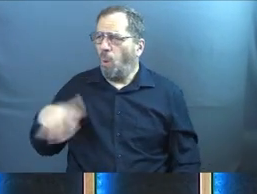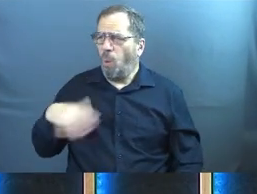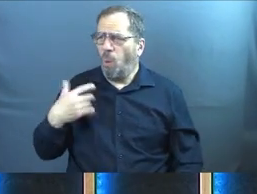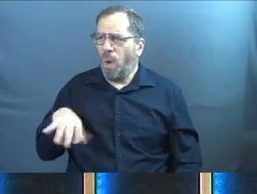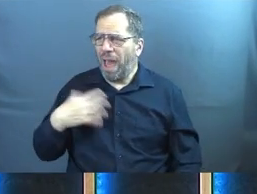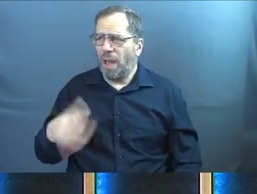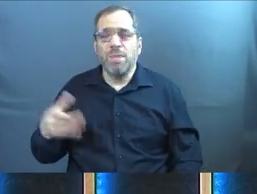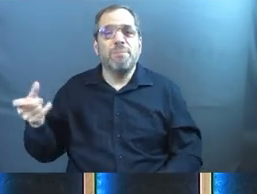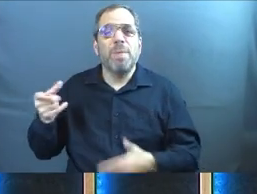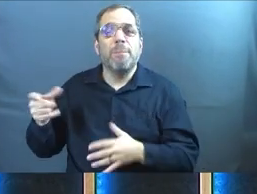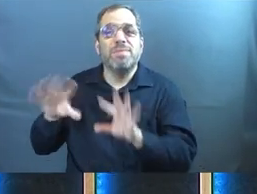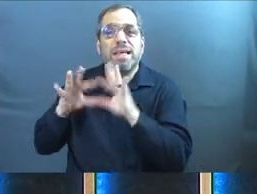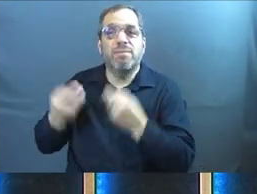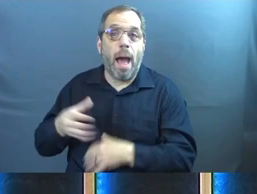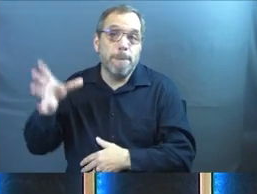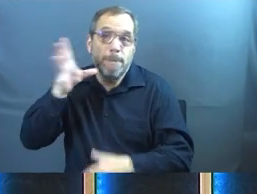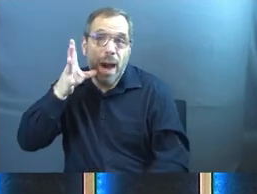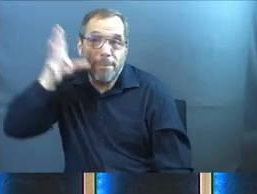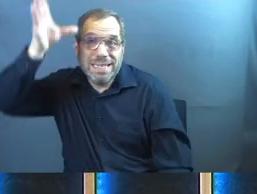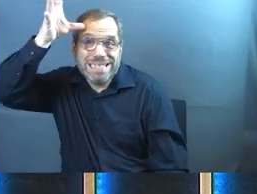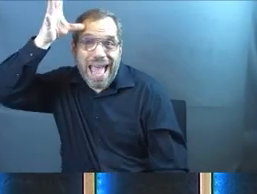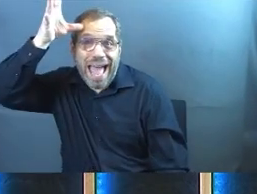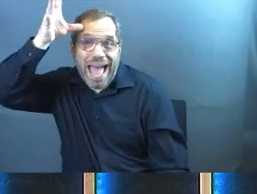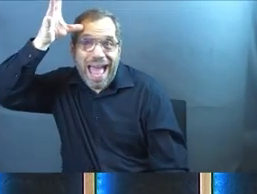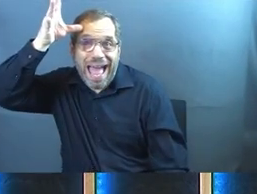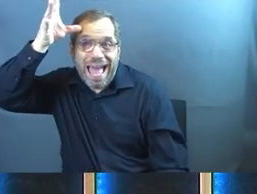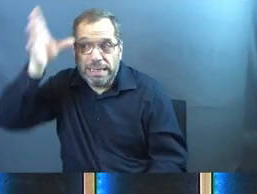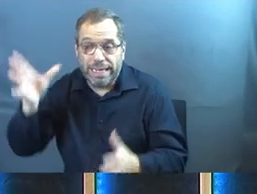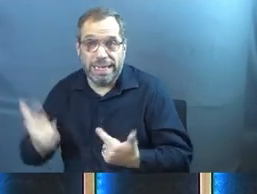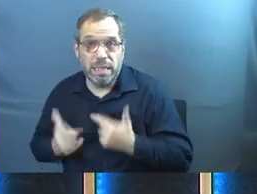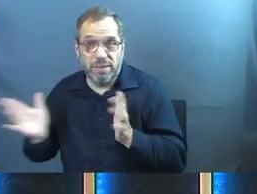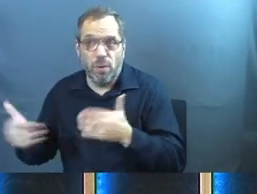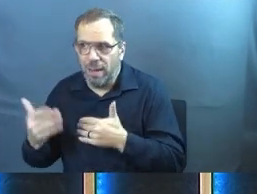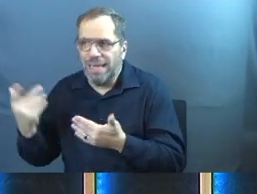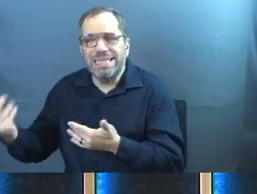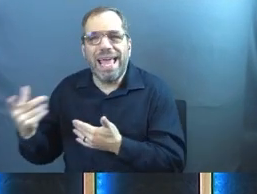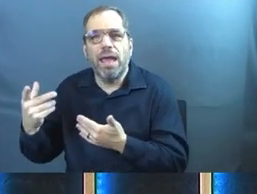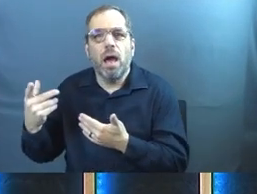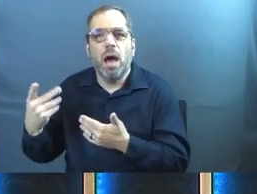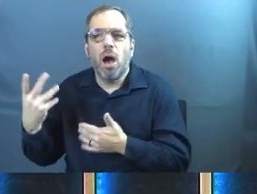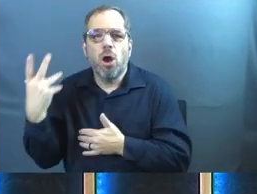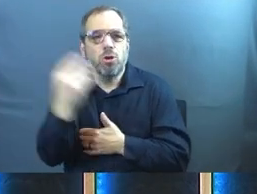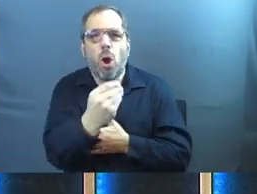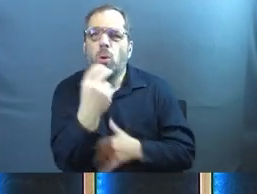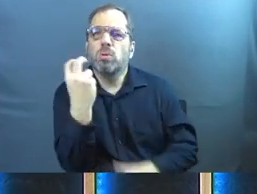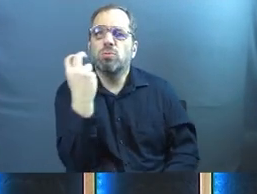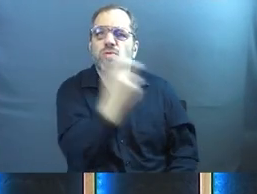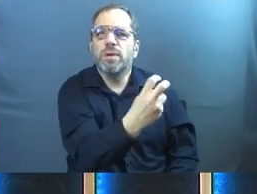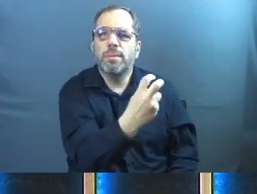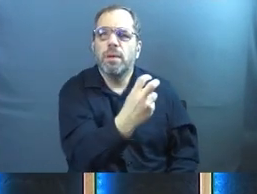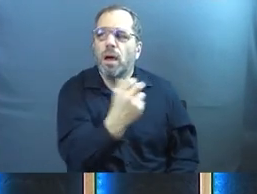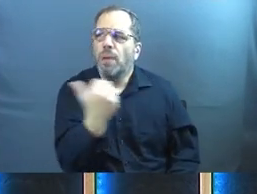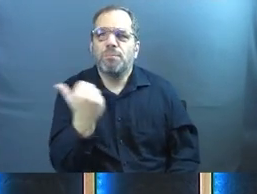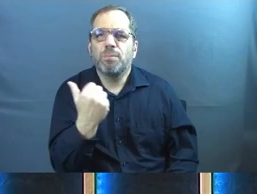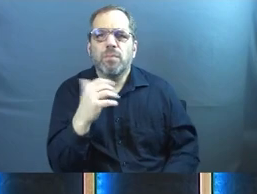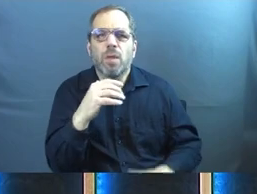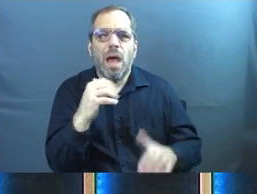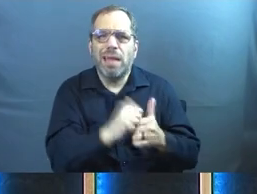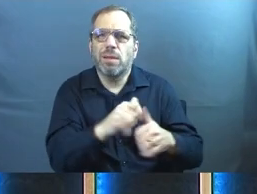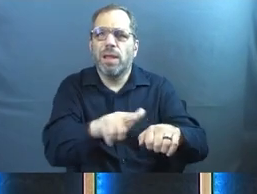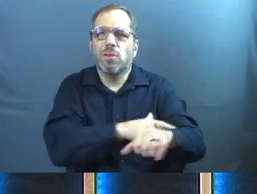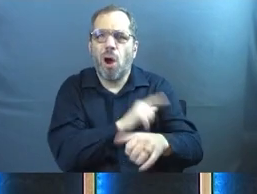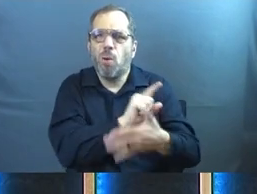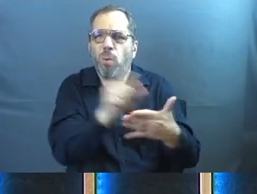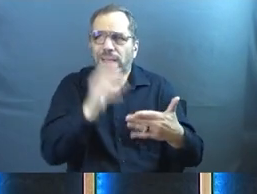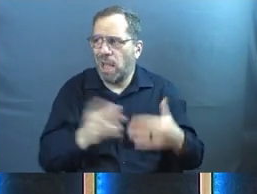And they were talking, and the mom and dad in the room were talking about the fact that they were about to go on a trip, and it was going to be a long weekend,